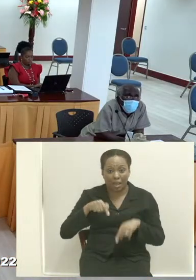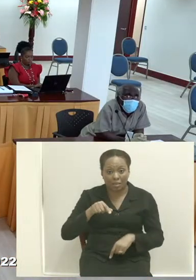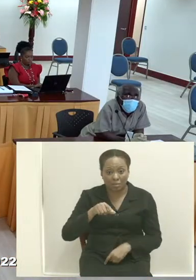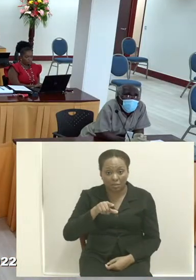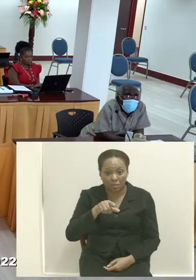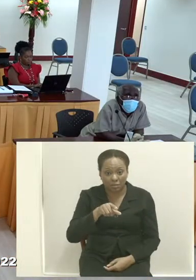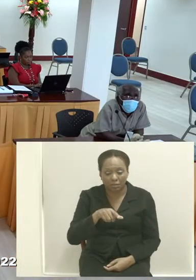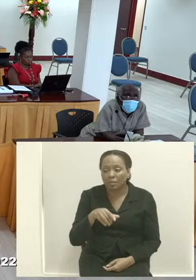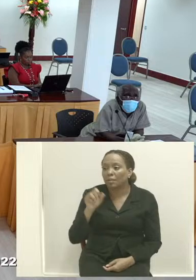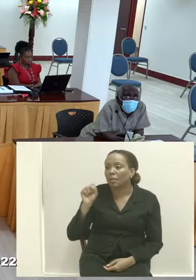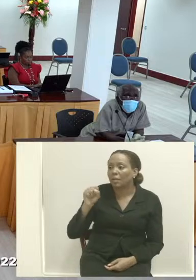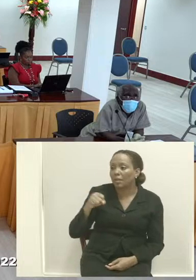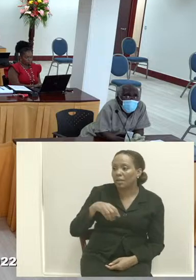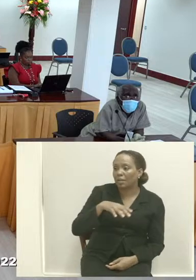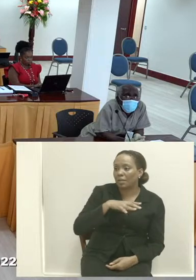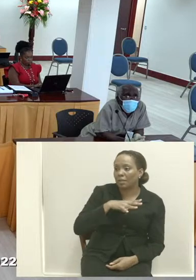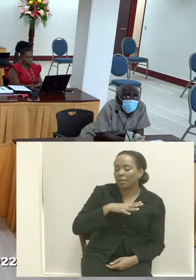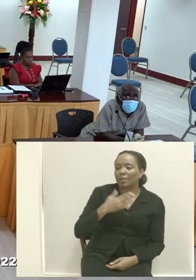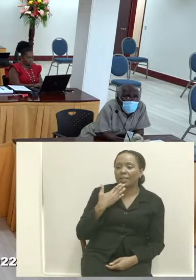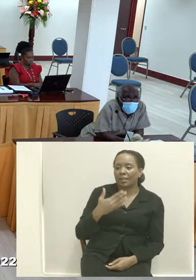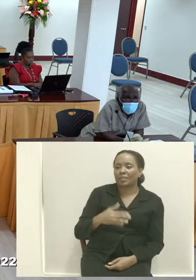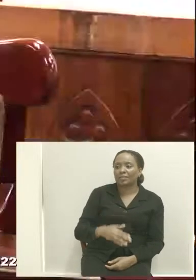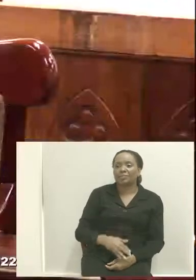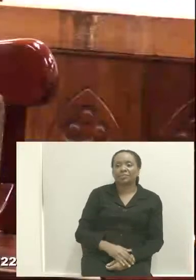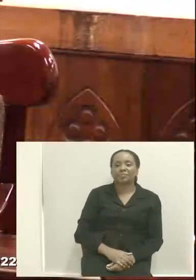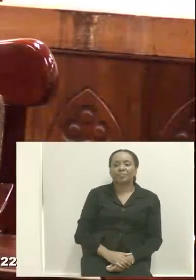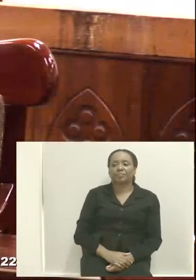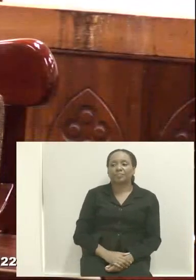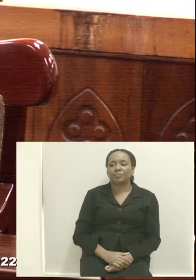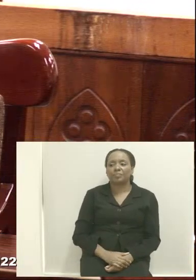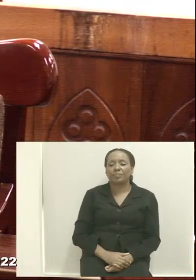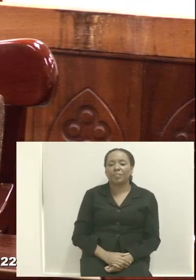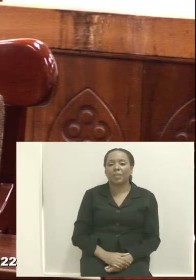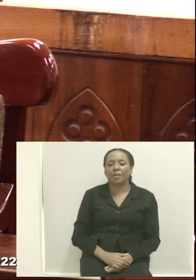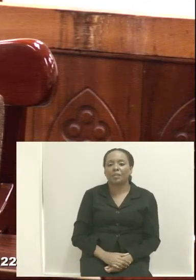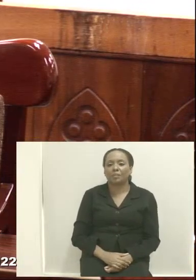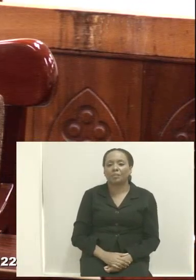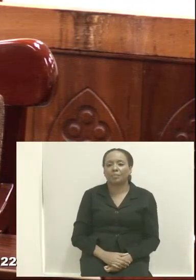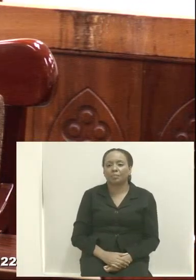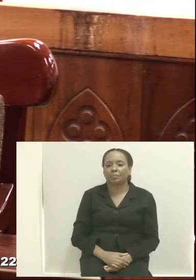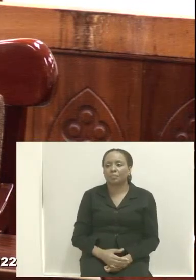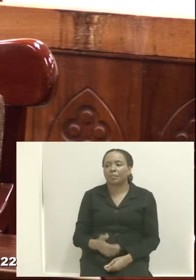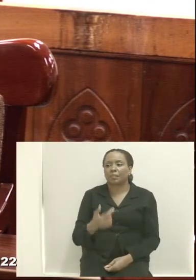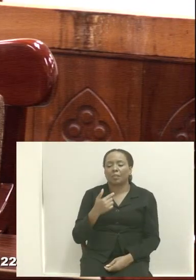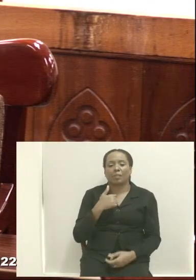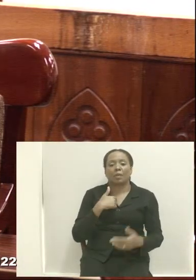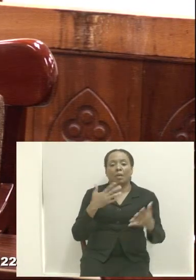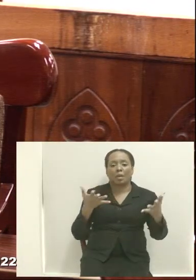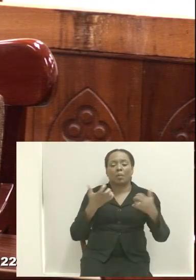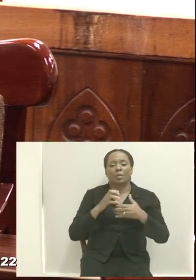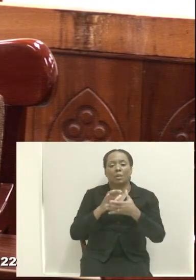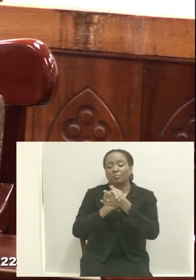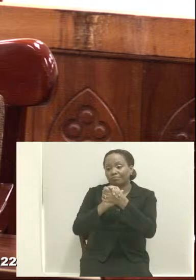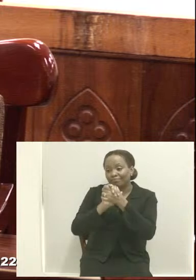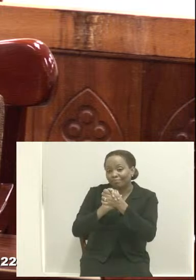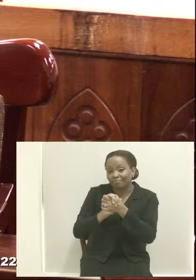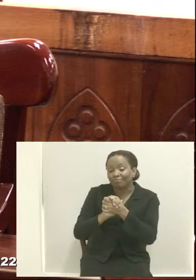up, I want to congratulate you and the ministry for the very compassionate attention that you're